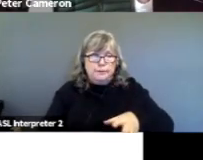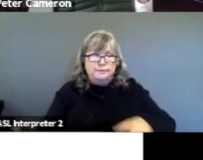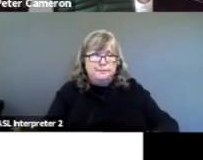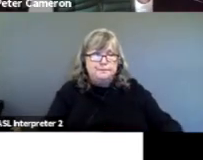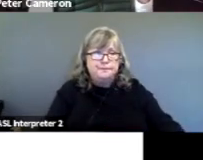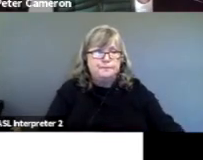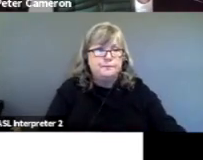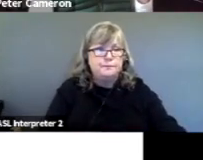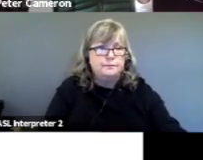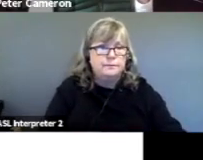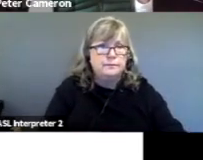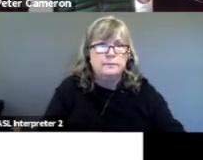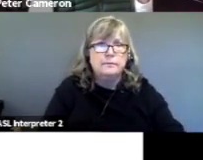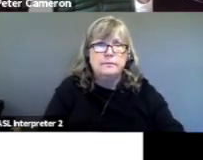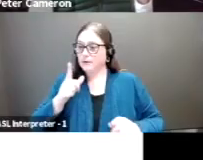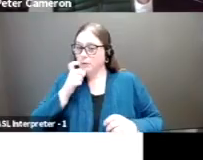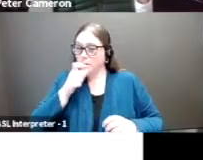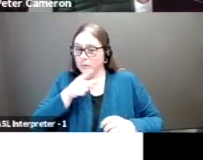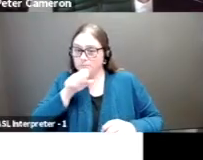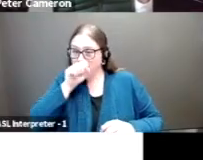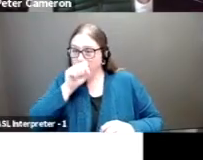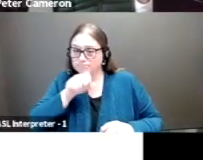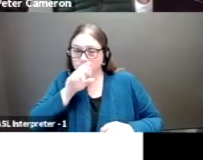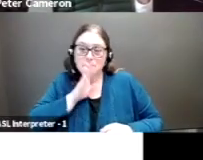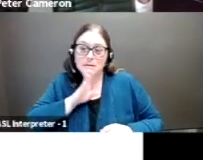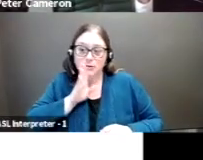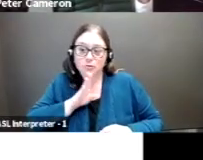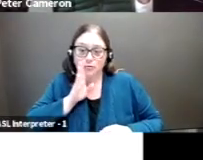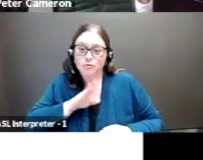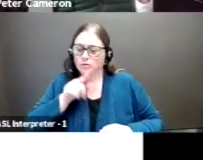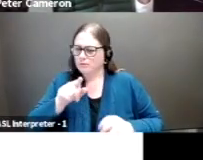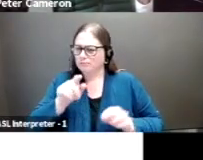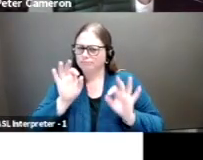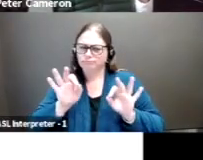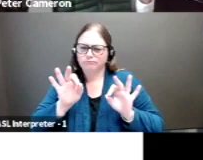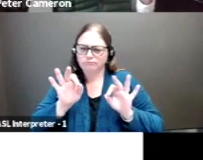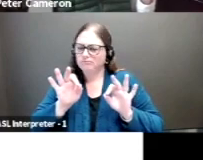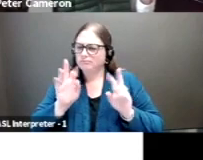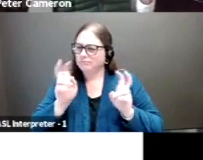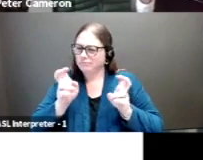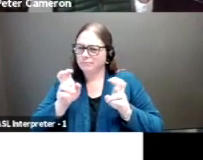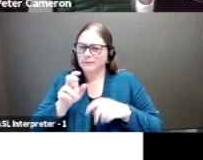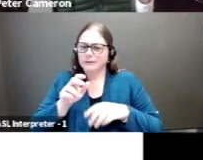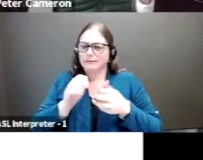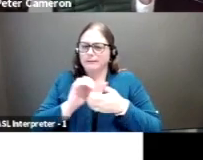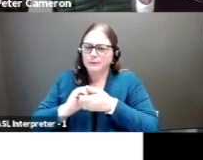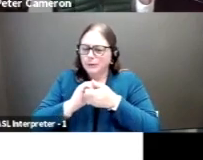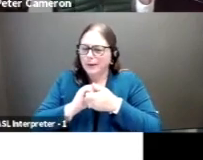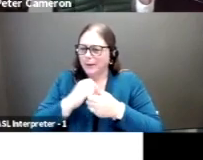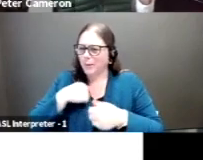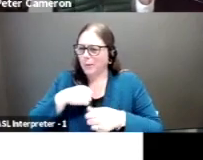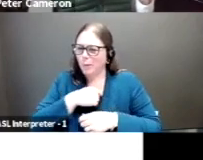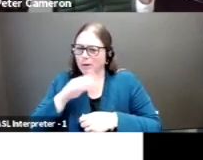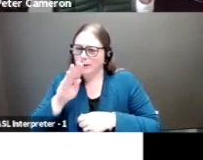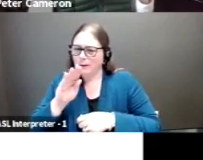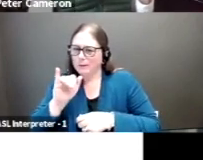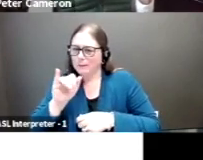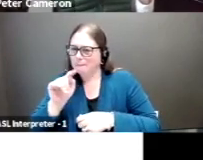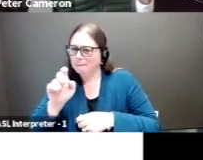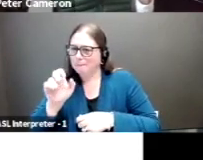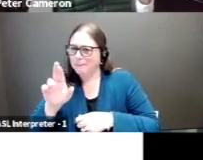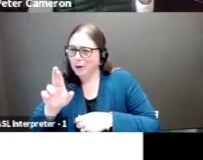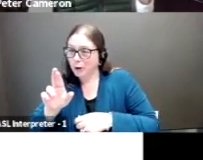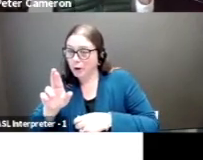an excellent group in Kitchener. Together We're Bitter. There's also the London Brewing Co-op in London.